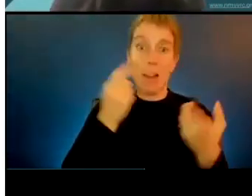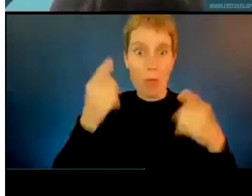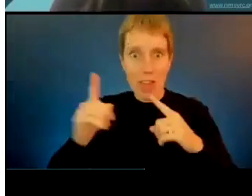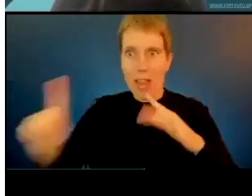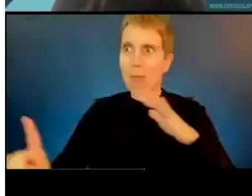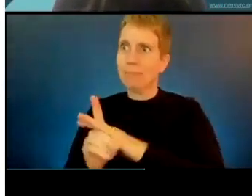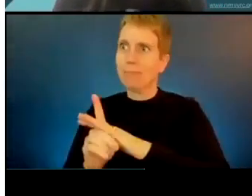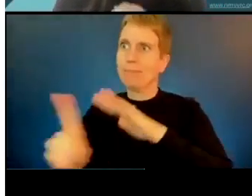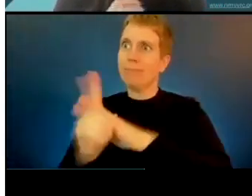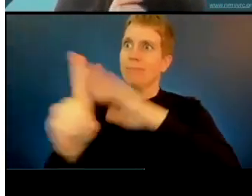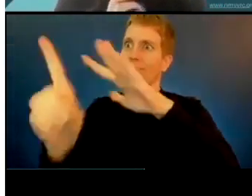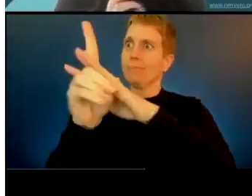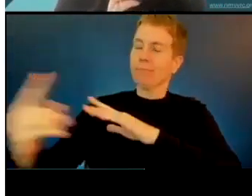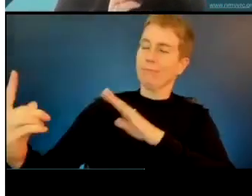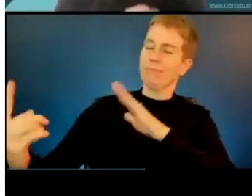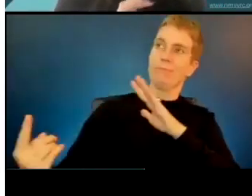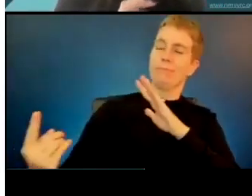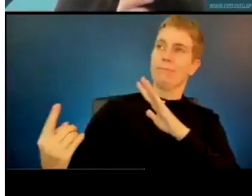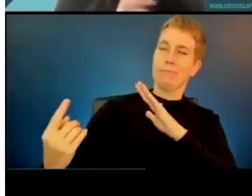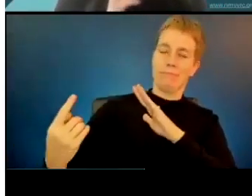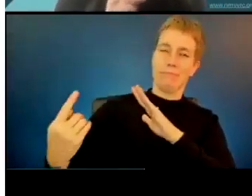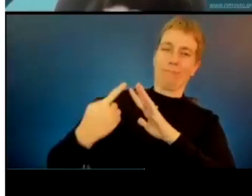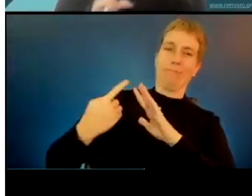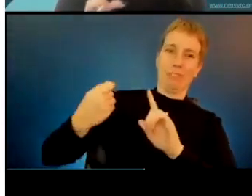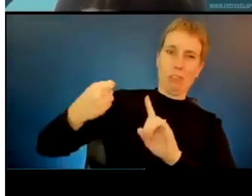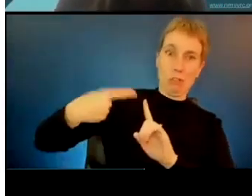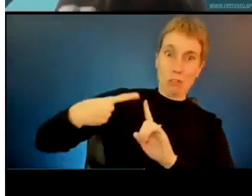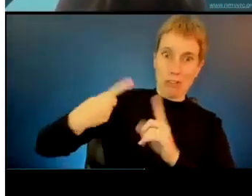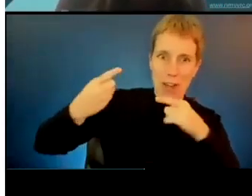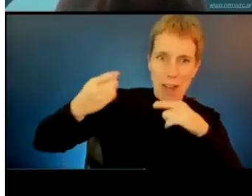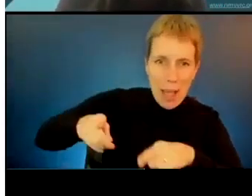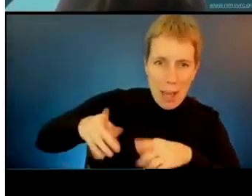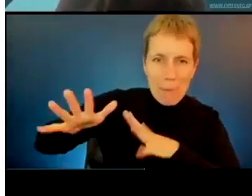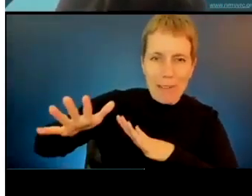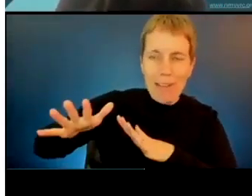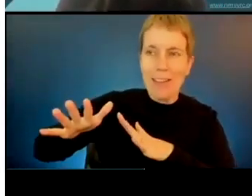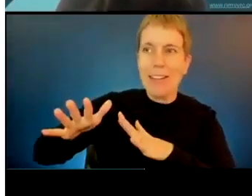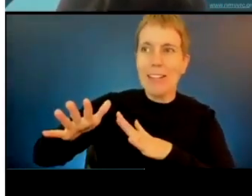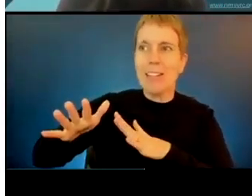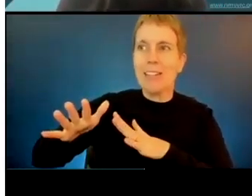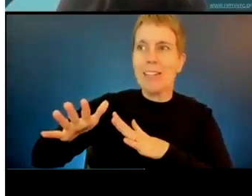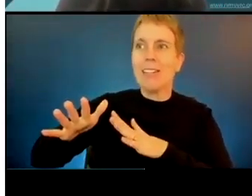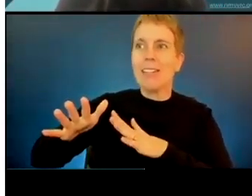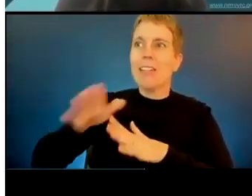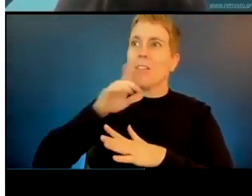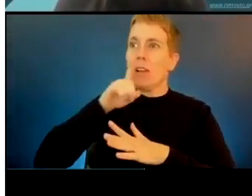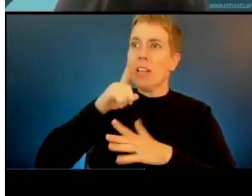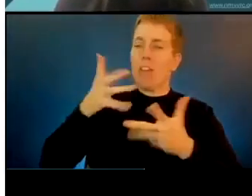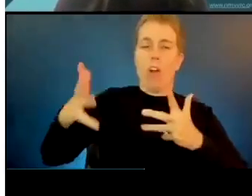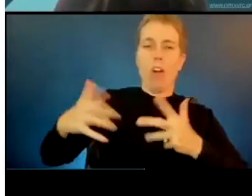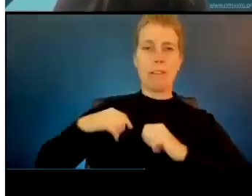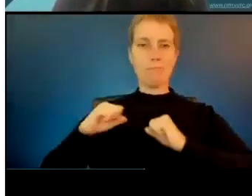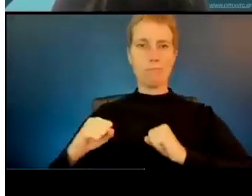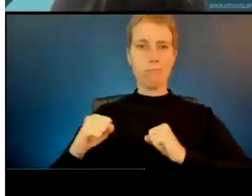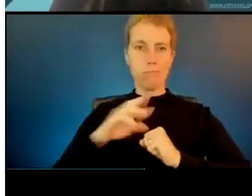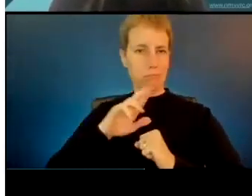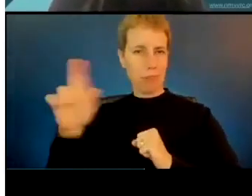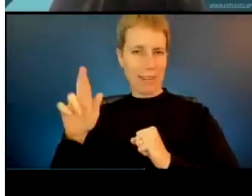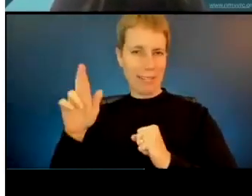life, sometimes we forget those simple kind of smaller pieces of taking care of ourselves that play into that whole